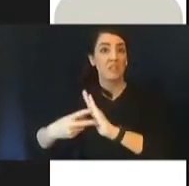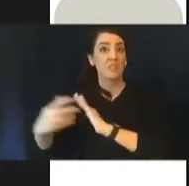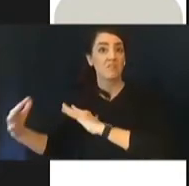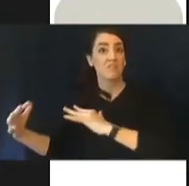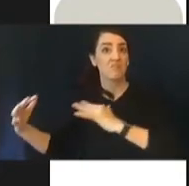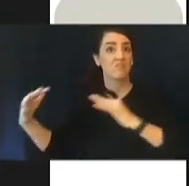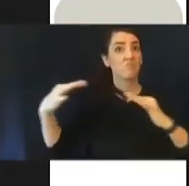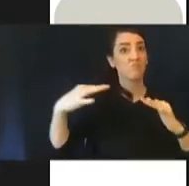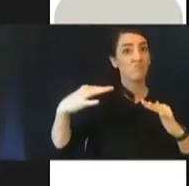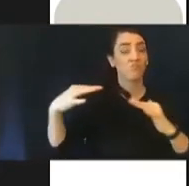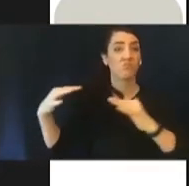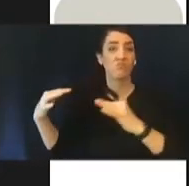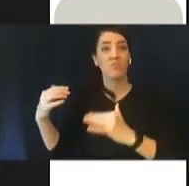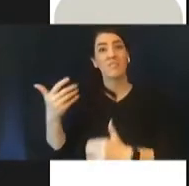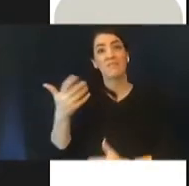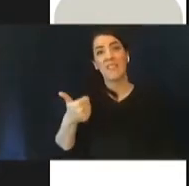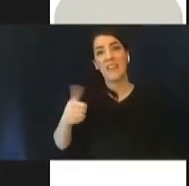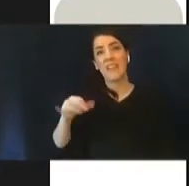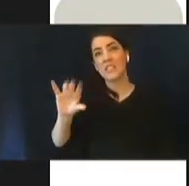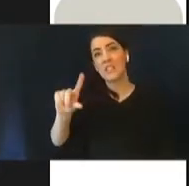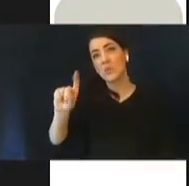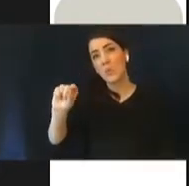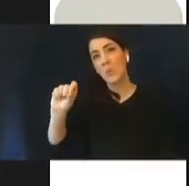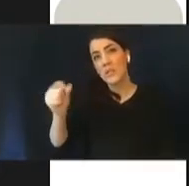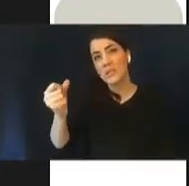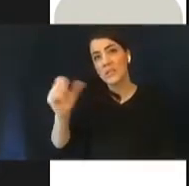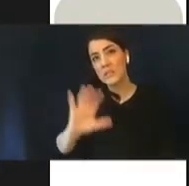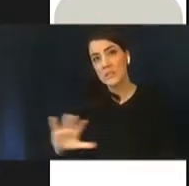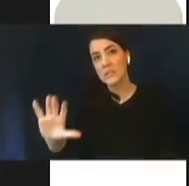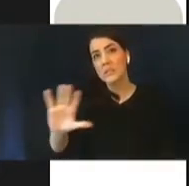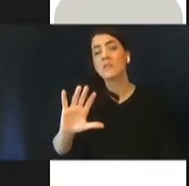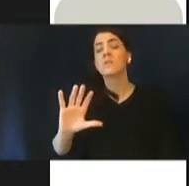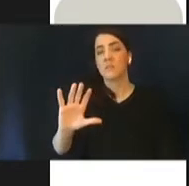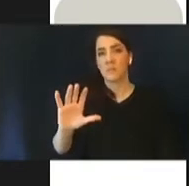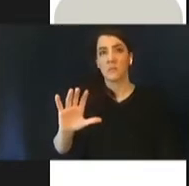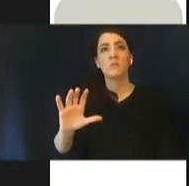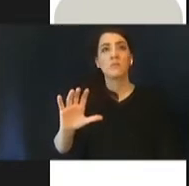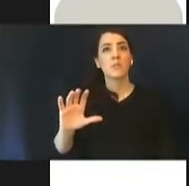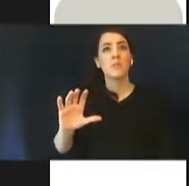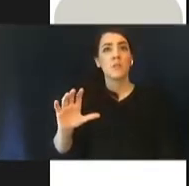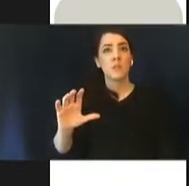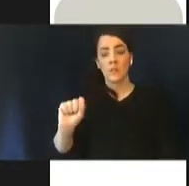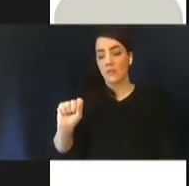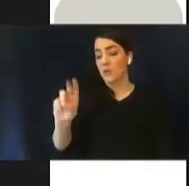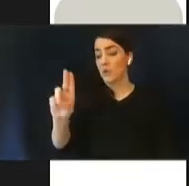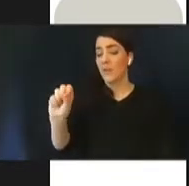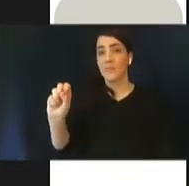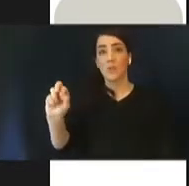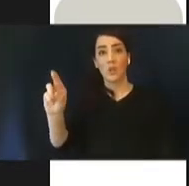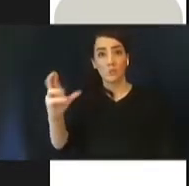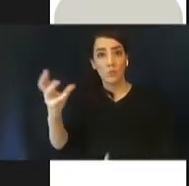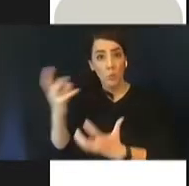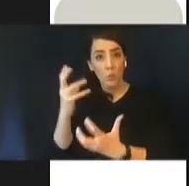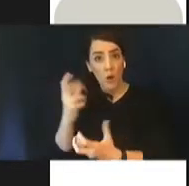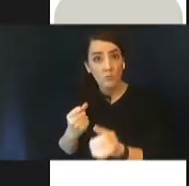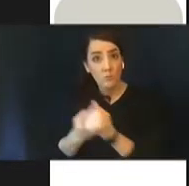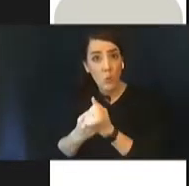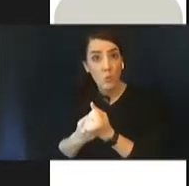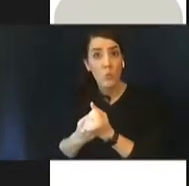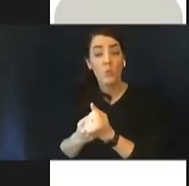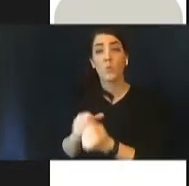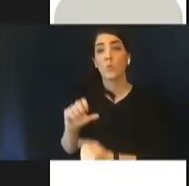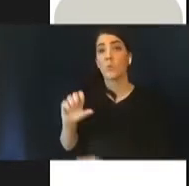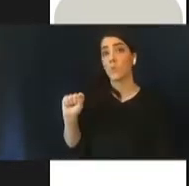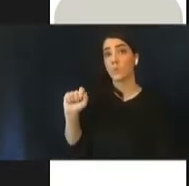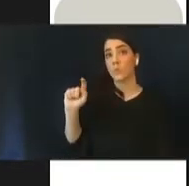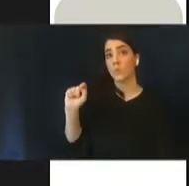concessions were made in an effort to win Ukrainian support for the Soviet regime. Stalin, however, disagreed with